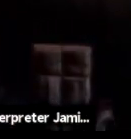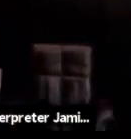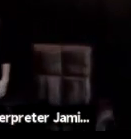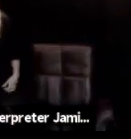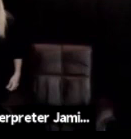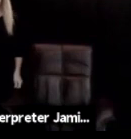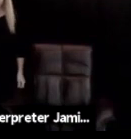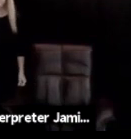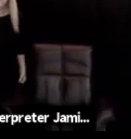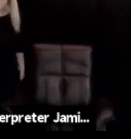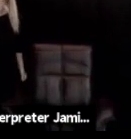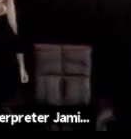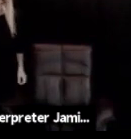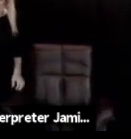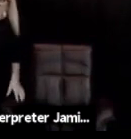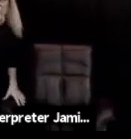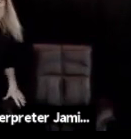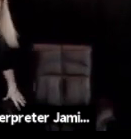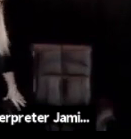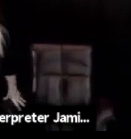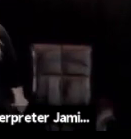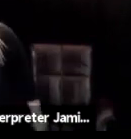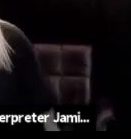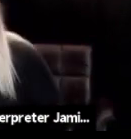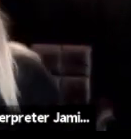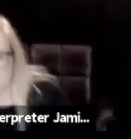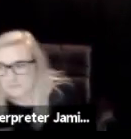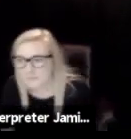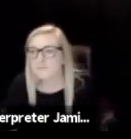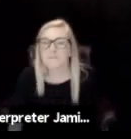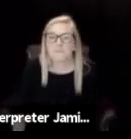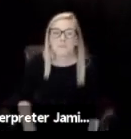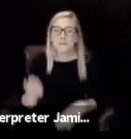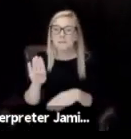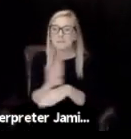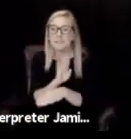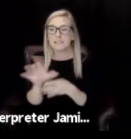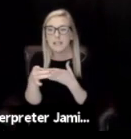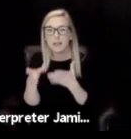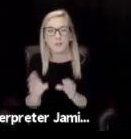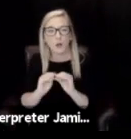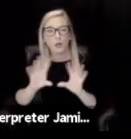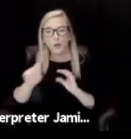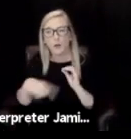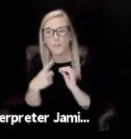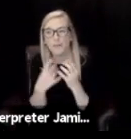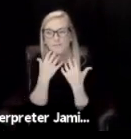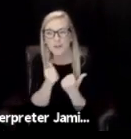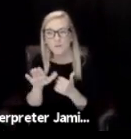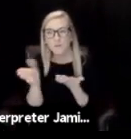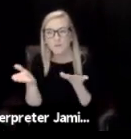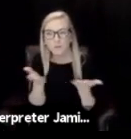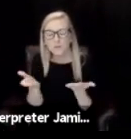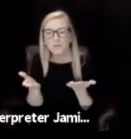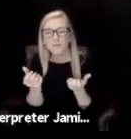Business leaders are clear on the value of your services. So many of you said, I would get in the door, we would have conversation.